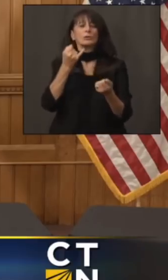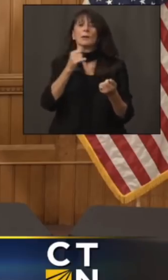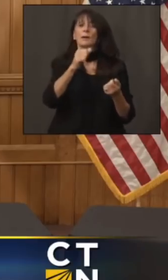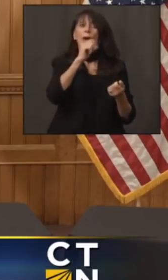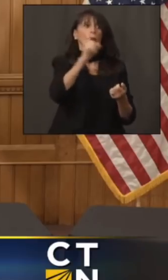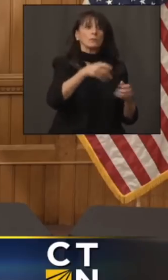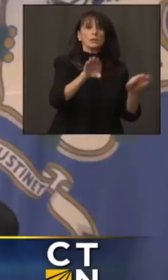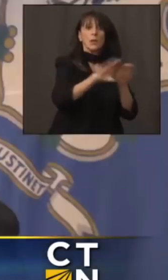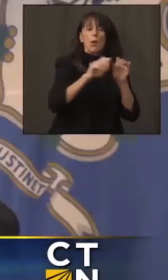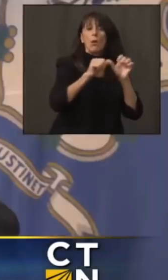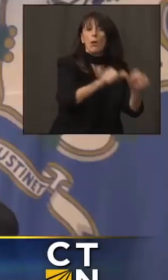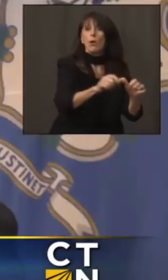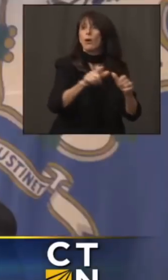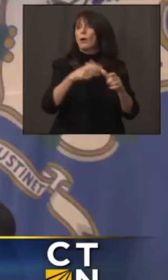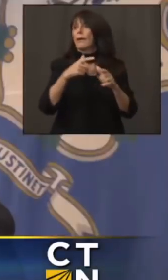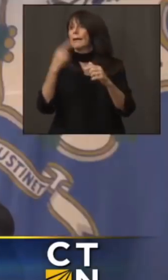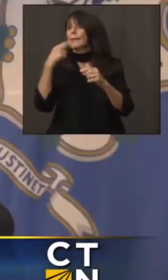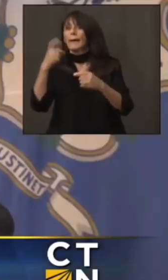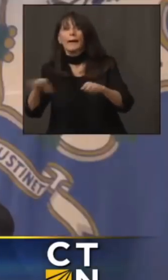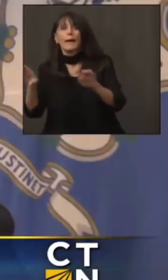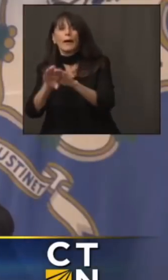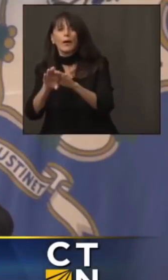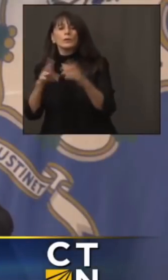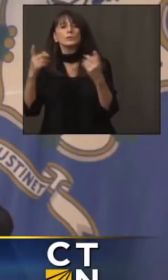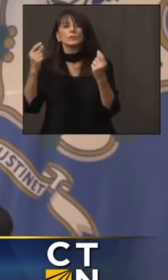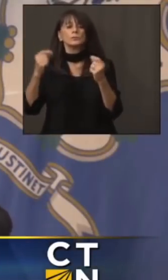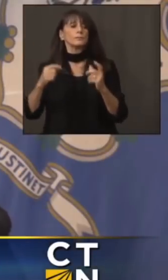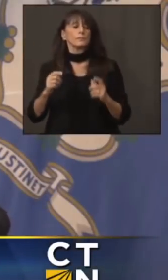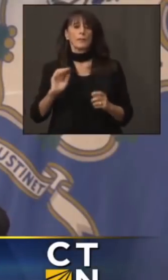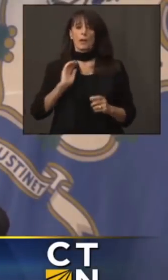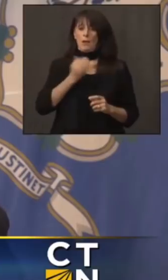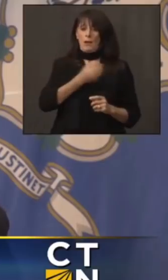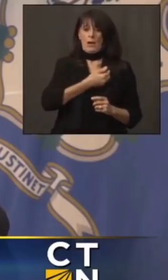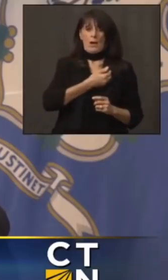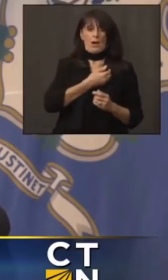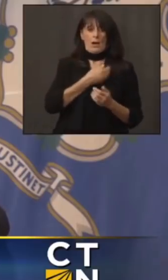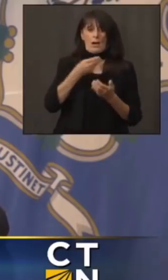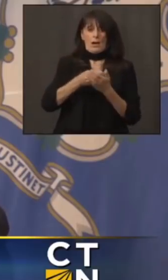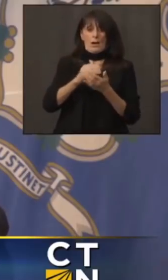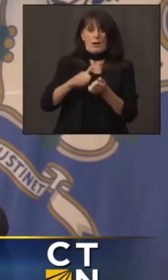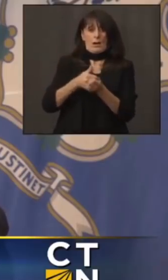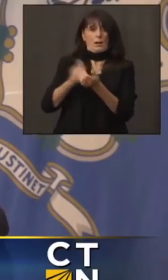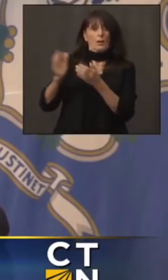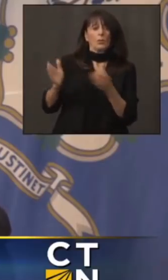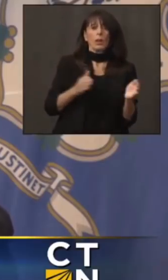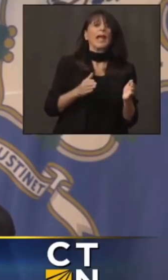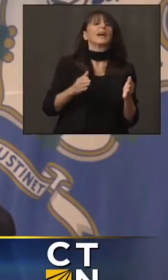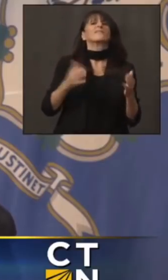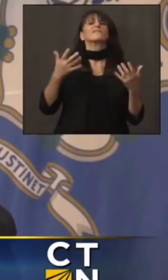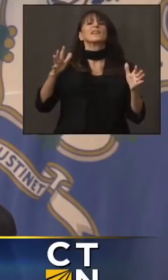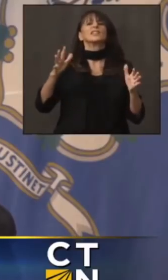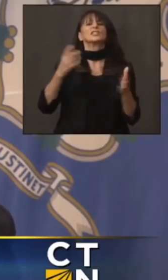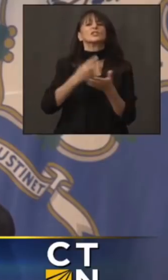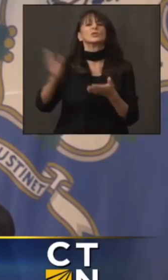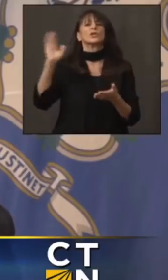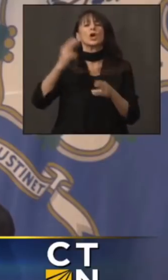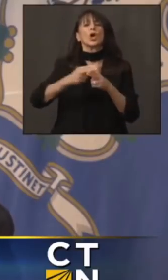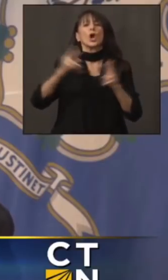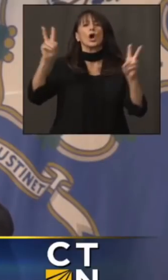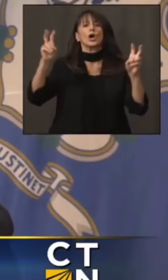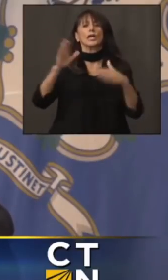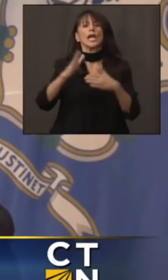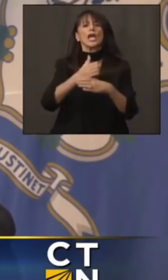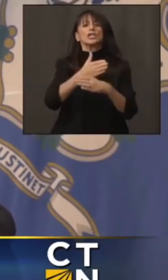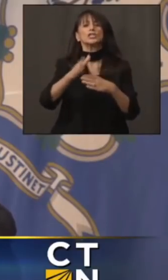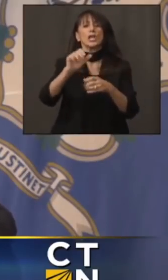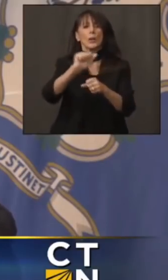Well, the best financial contingency plan we can offer is what we've already announced a week or two ago called shared work,